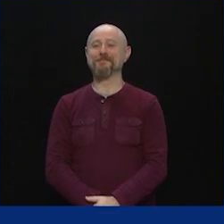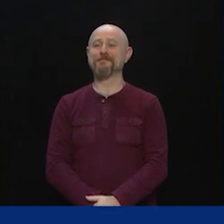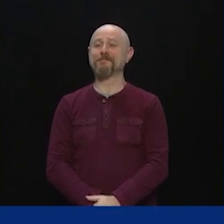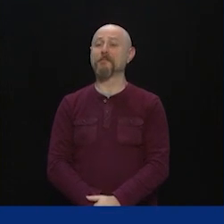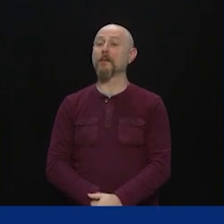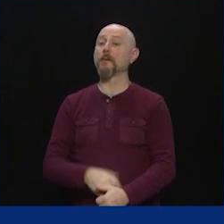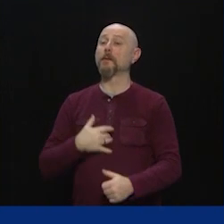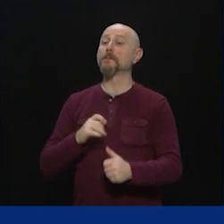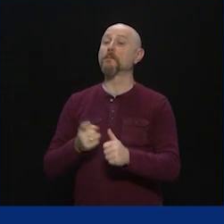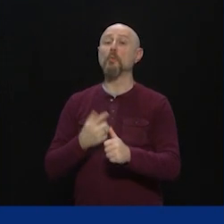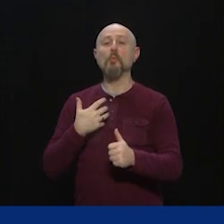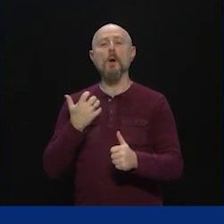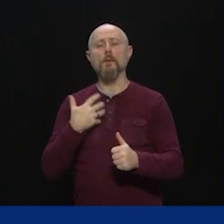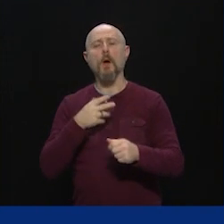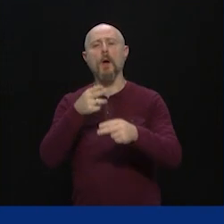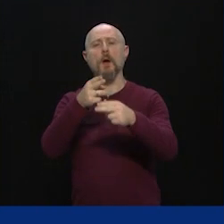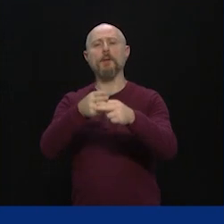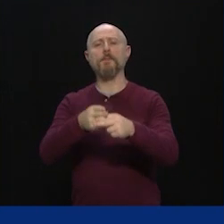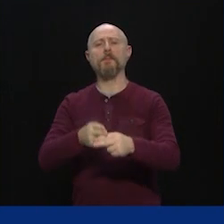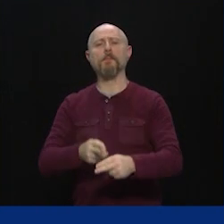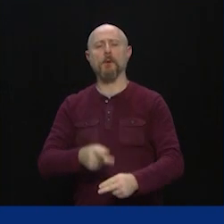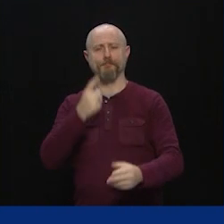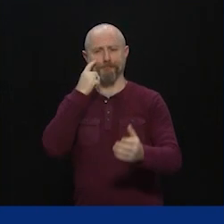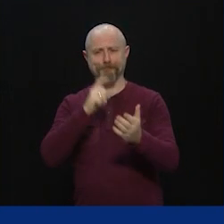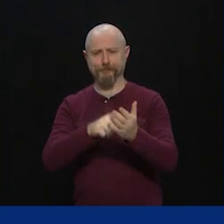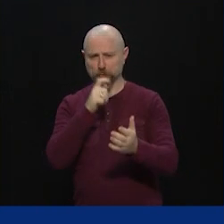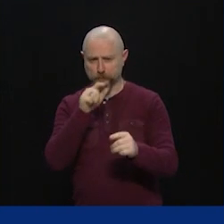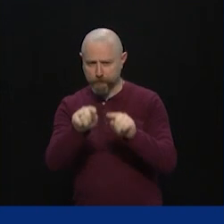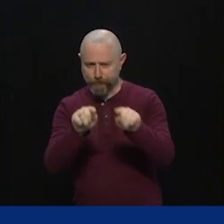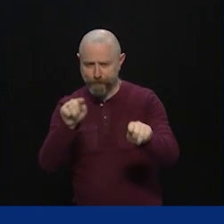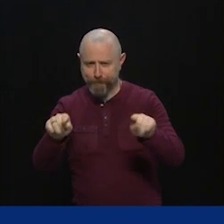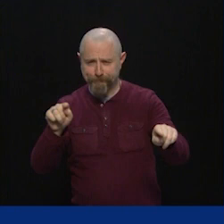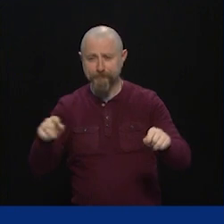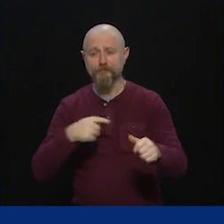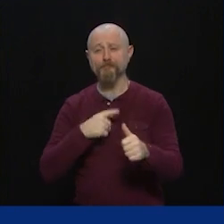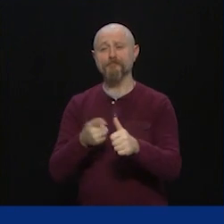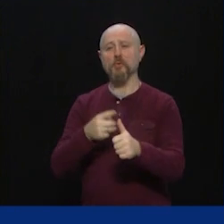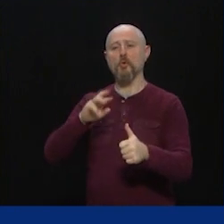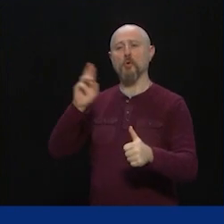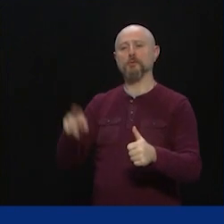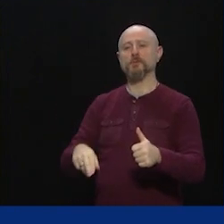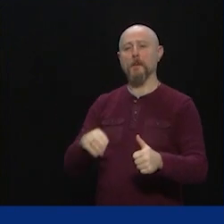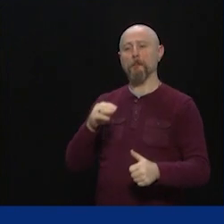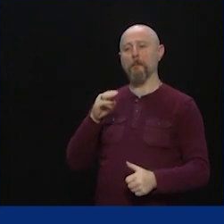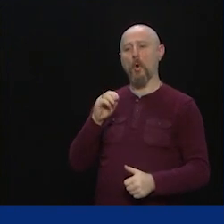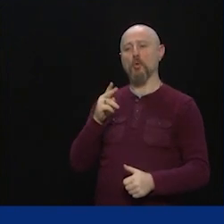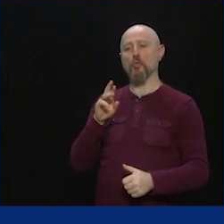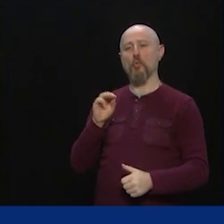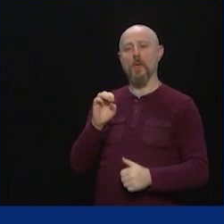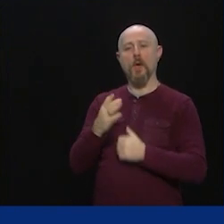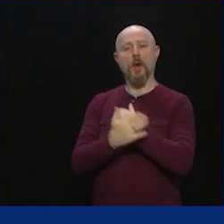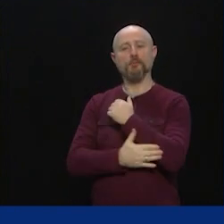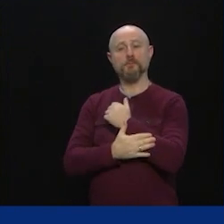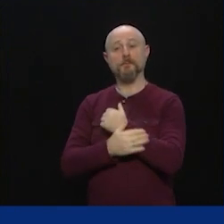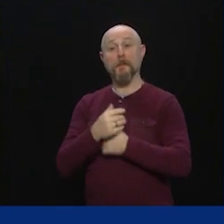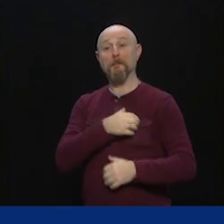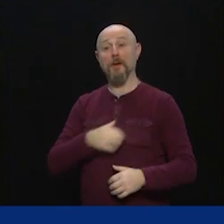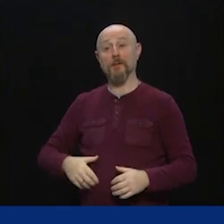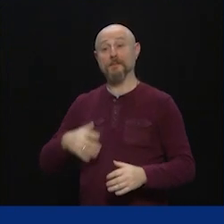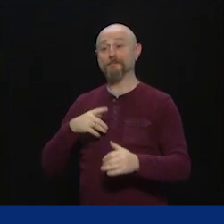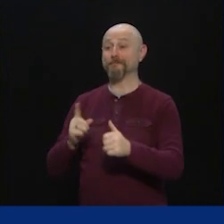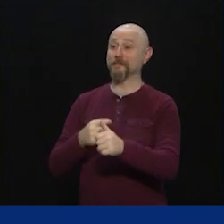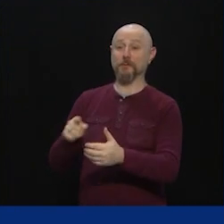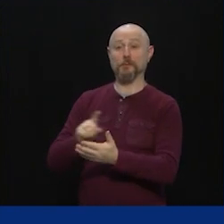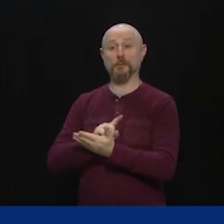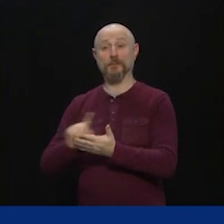today. First, we are joined by Rochester Mayor, who's beginning his first full week as mayor of the city of Rochester, Malik Evans.